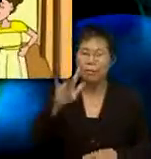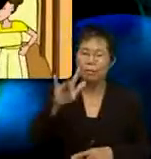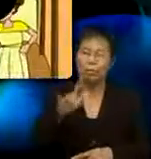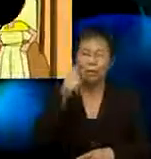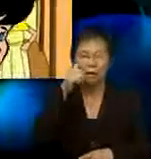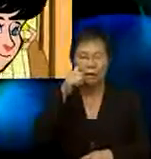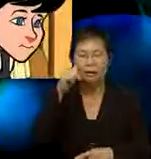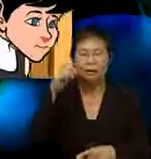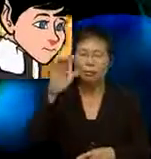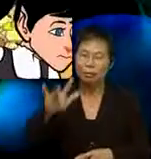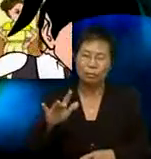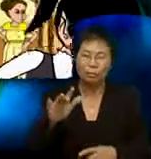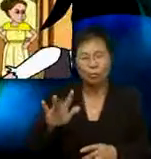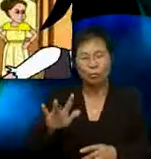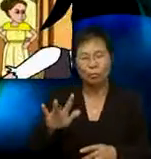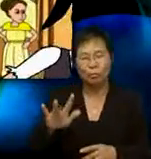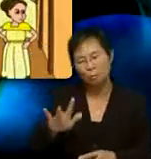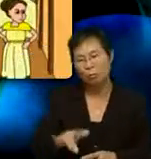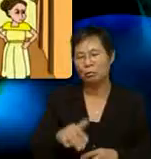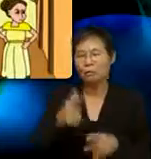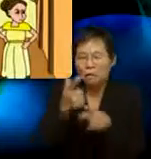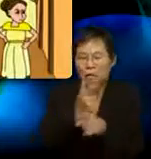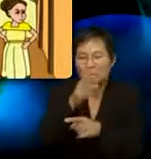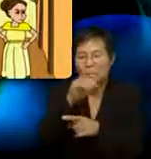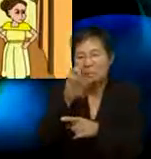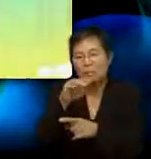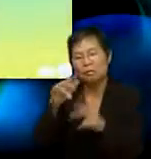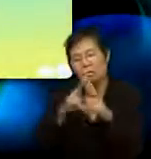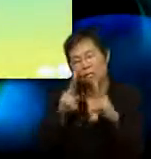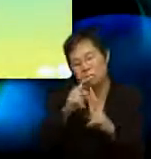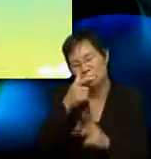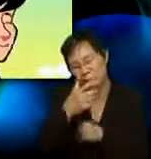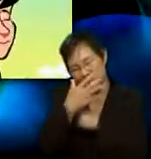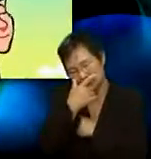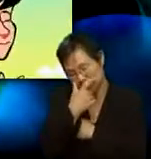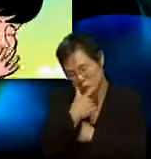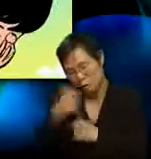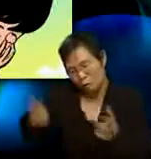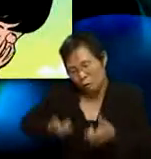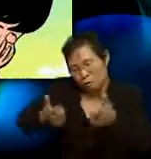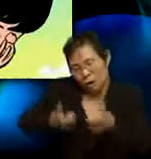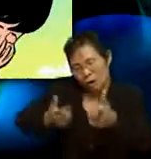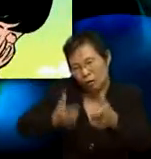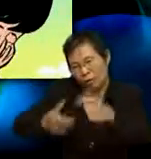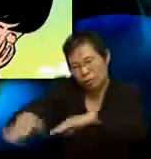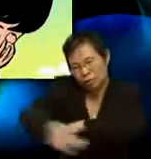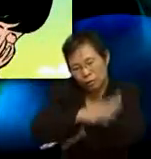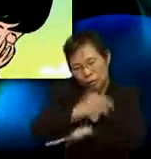little mermaid was very, very sad. She ran to the beach and